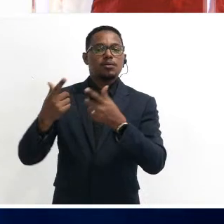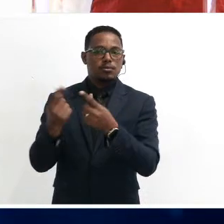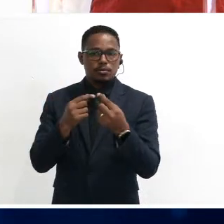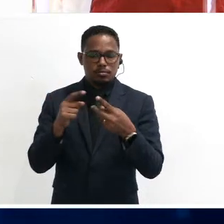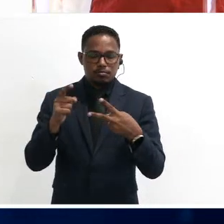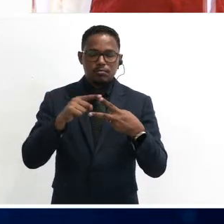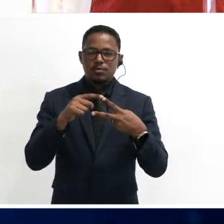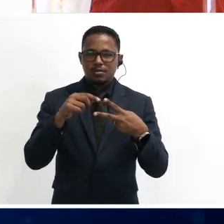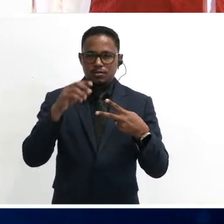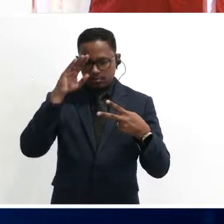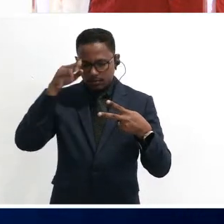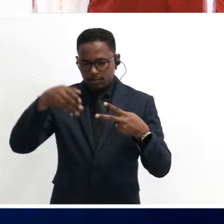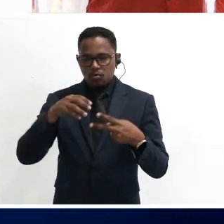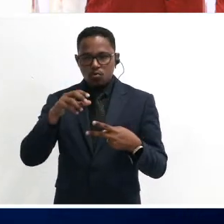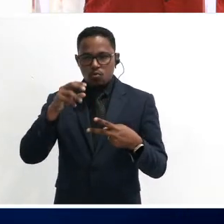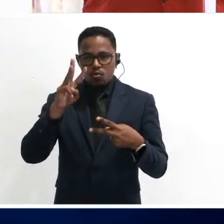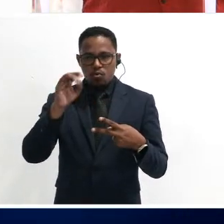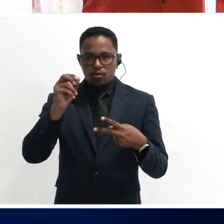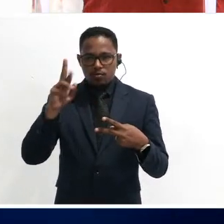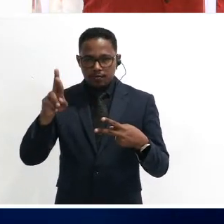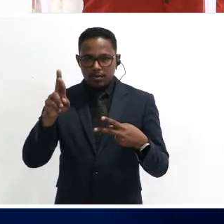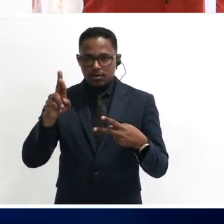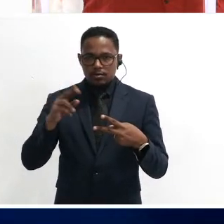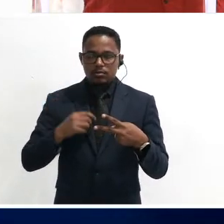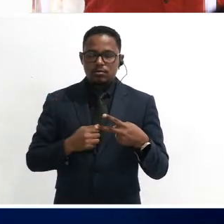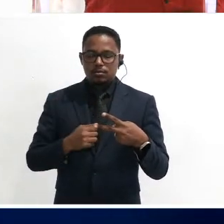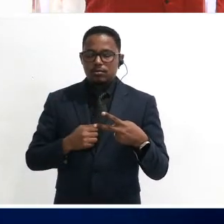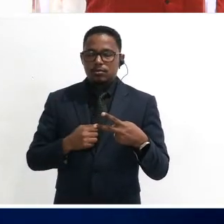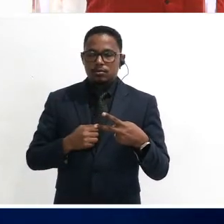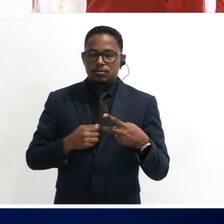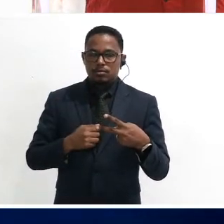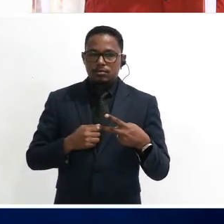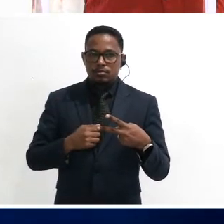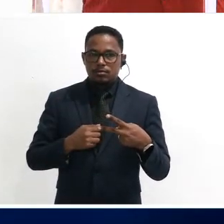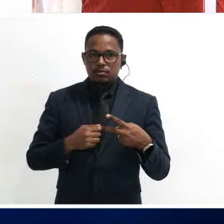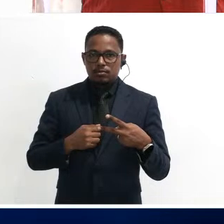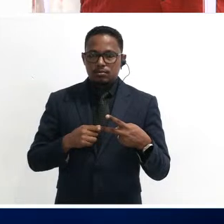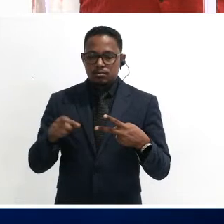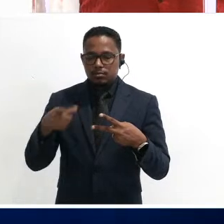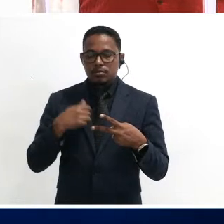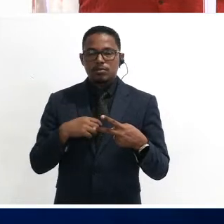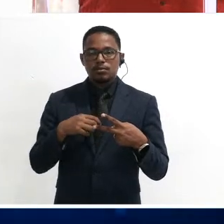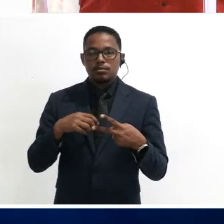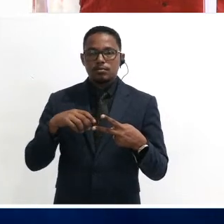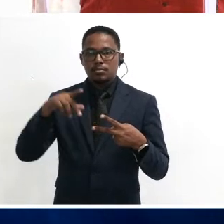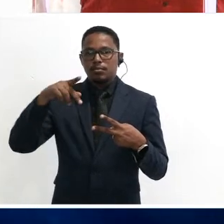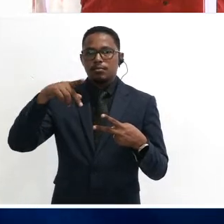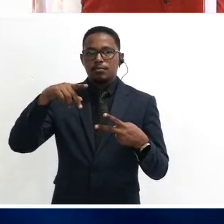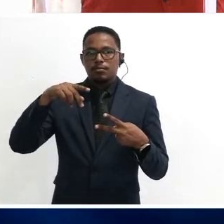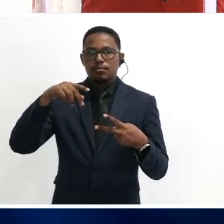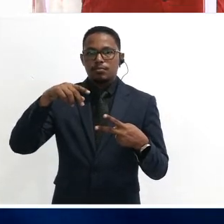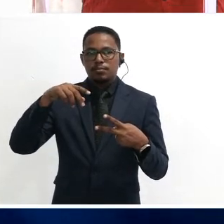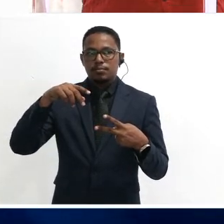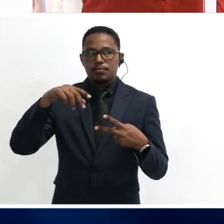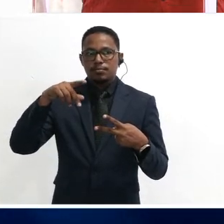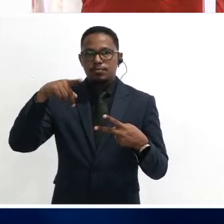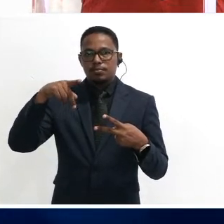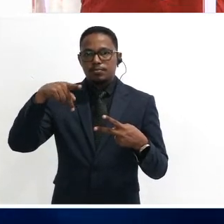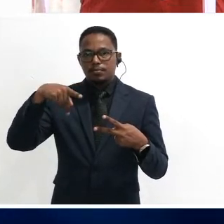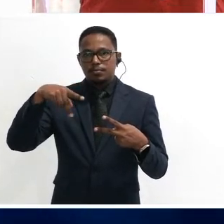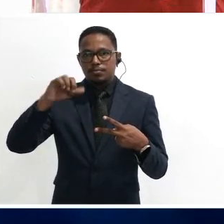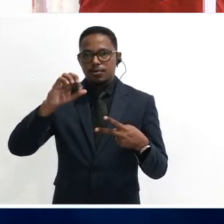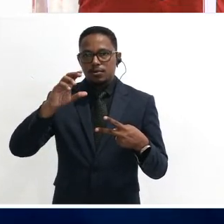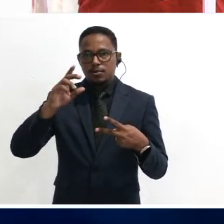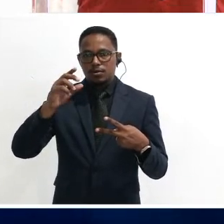that probe test. So the wafer's still in a wafer format, and probes come down, and an electrical tester